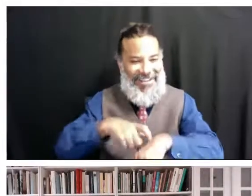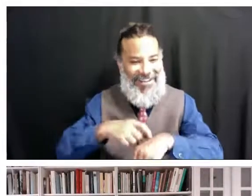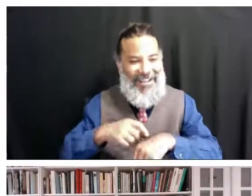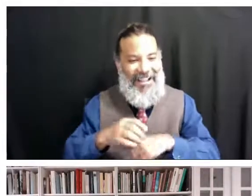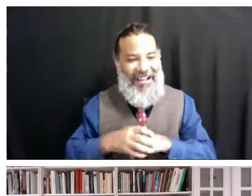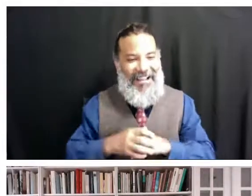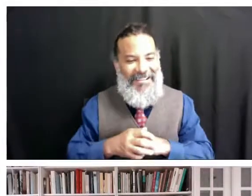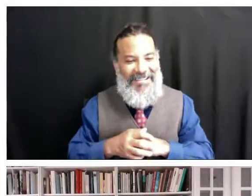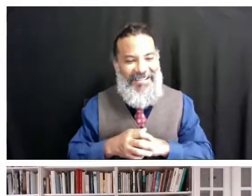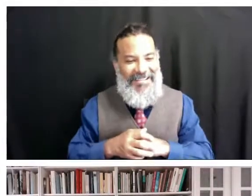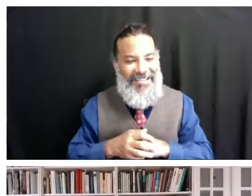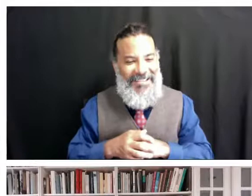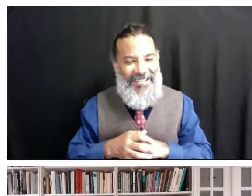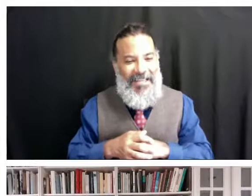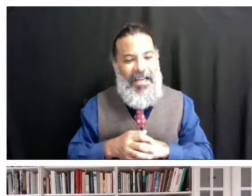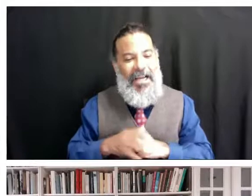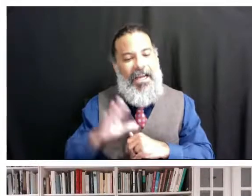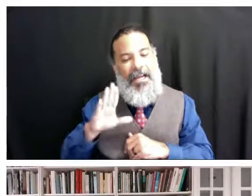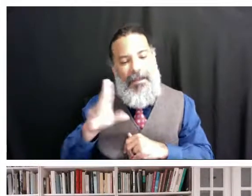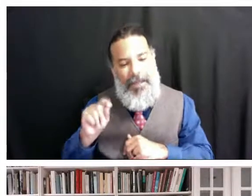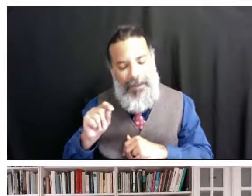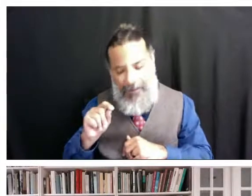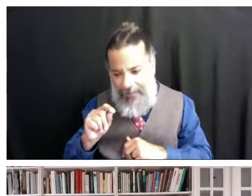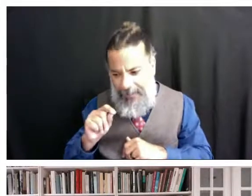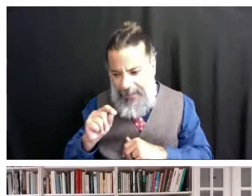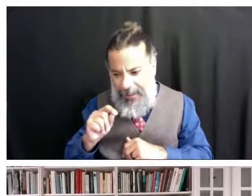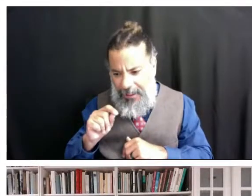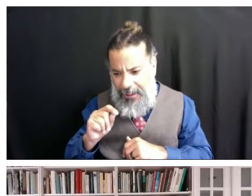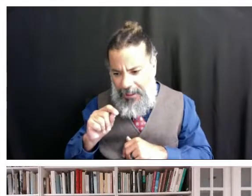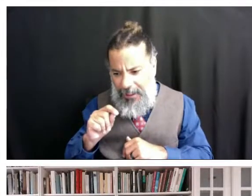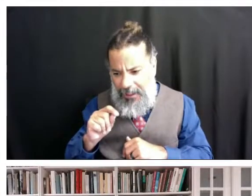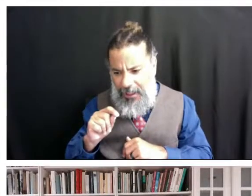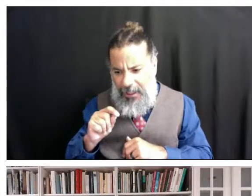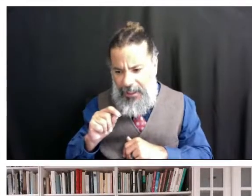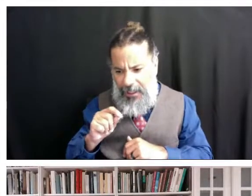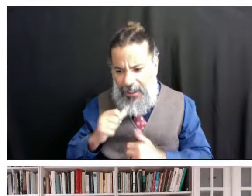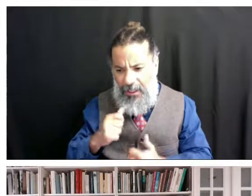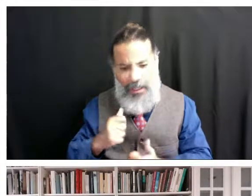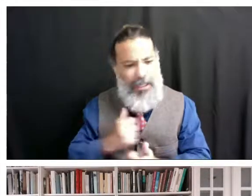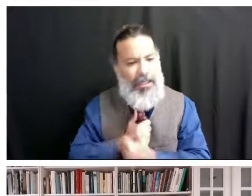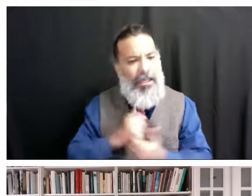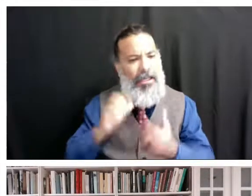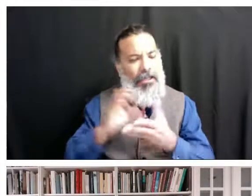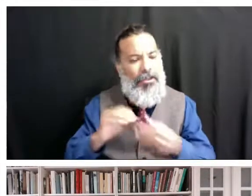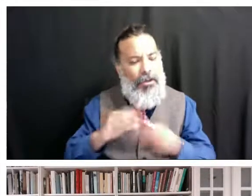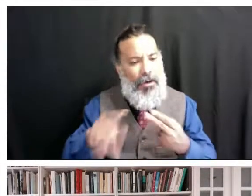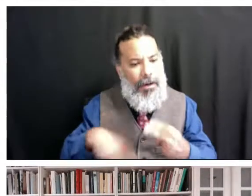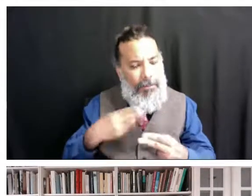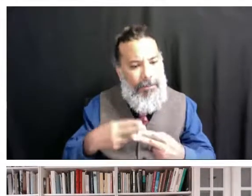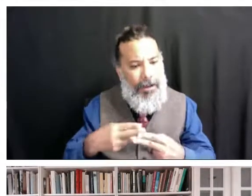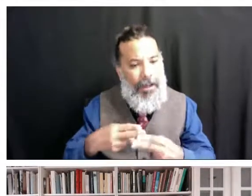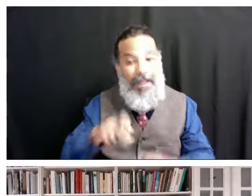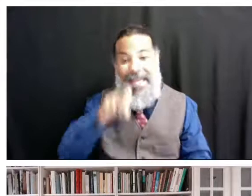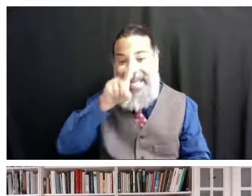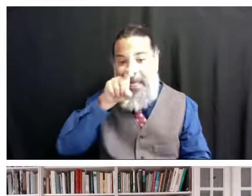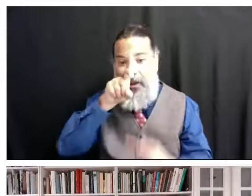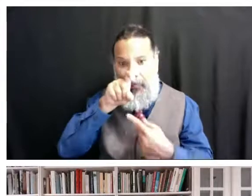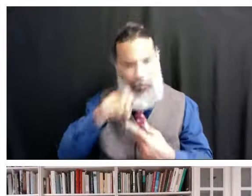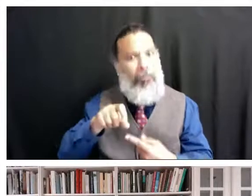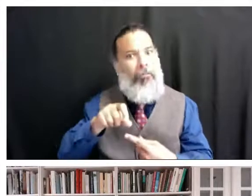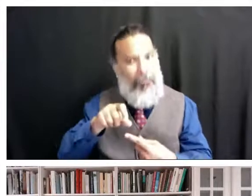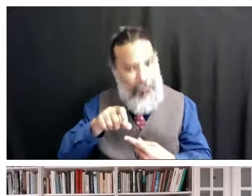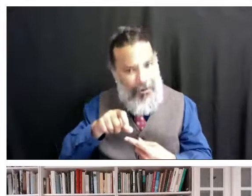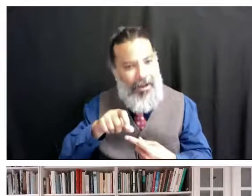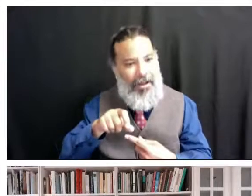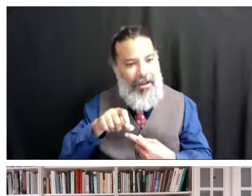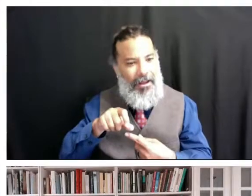attention. But I love the story about the eagle that